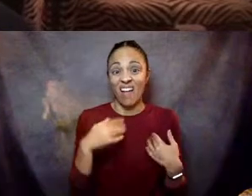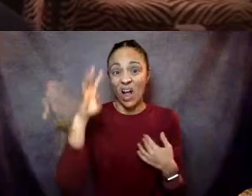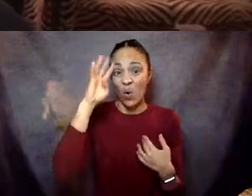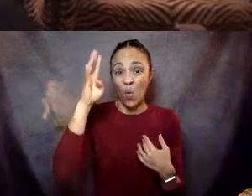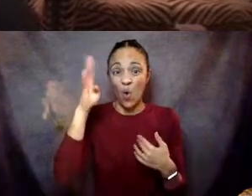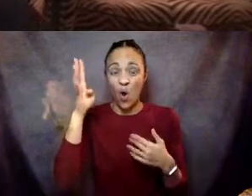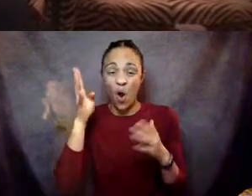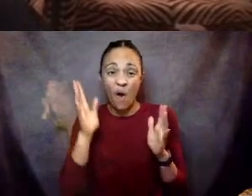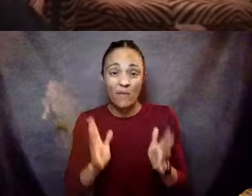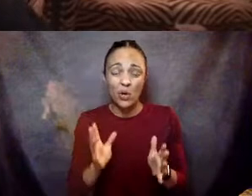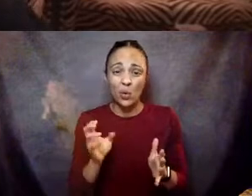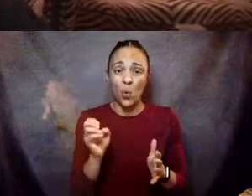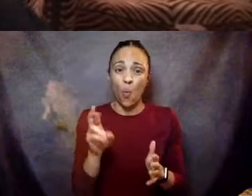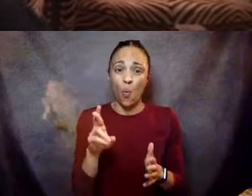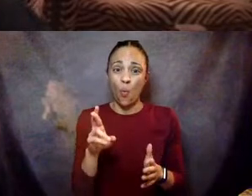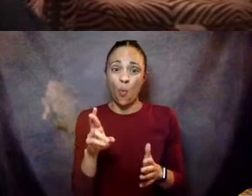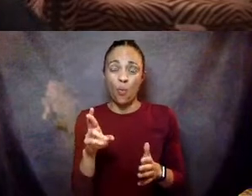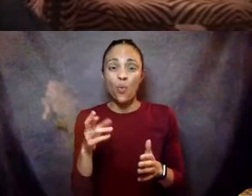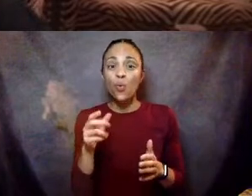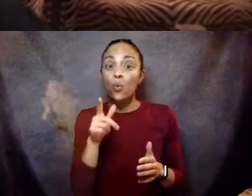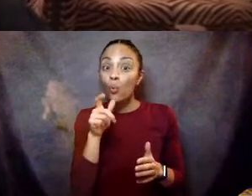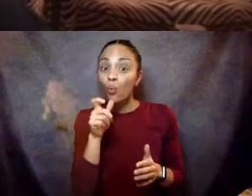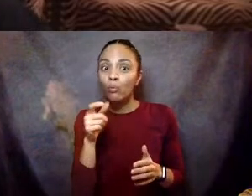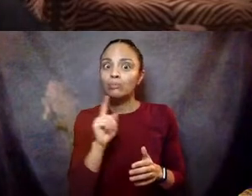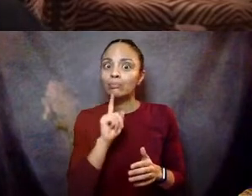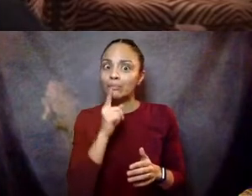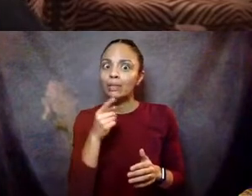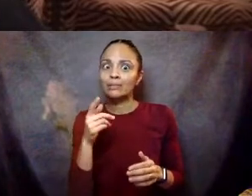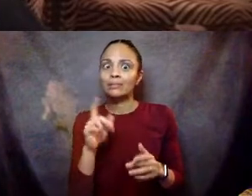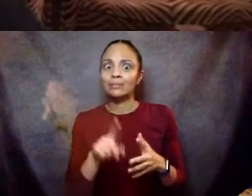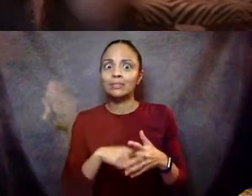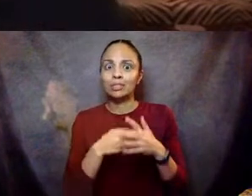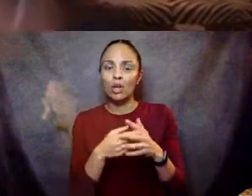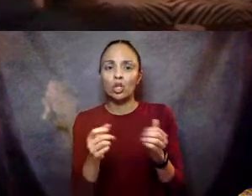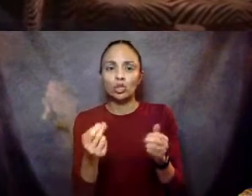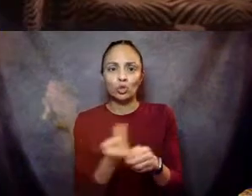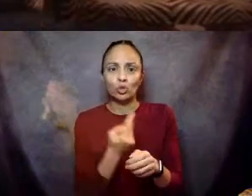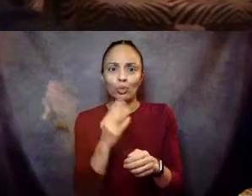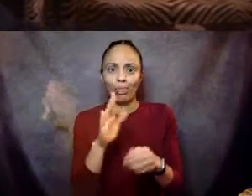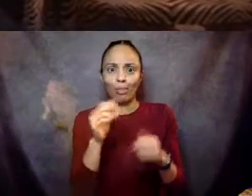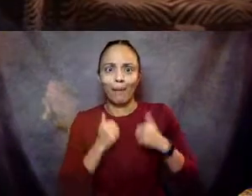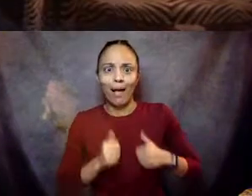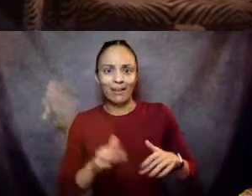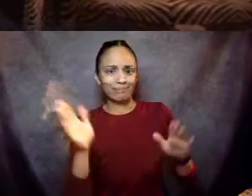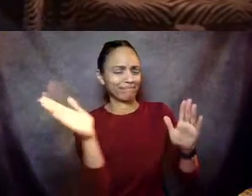head. Girl, you don't remember that? Throw a shoe at me, get you.